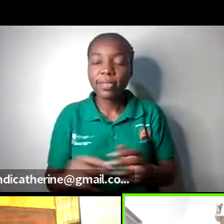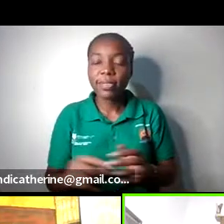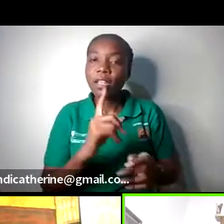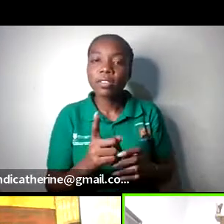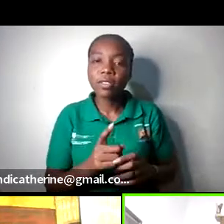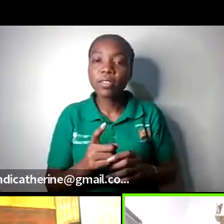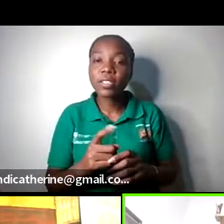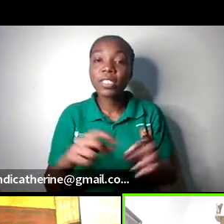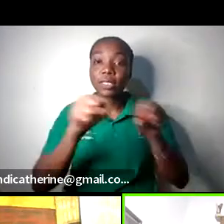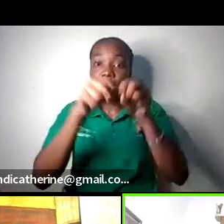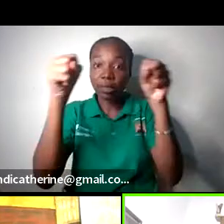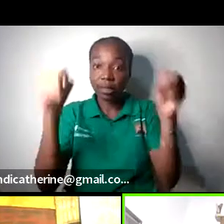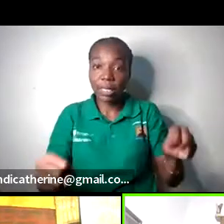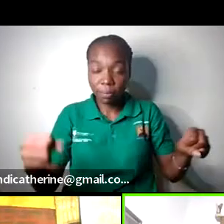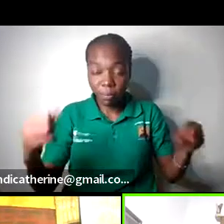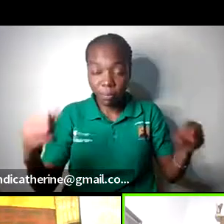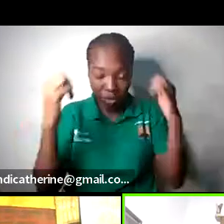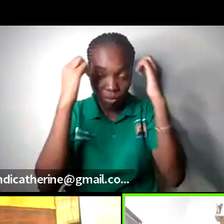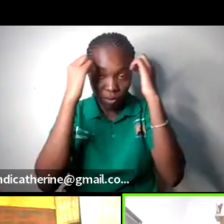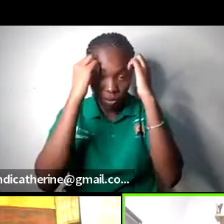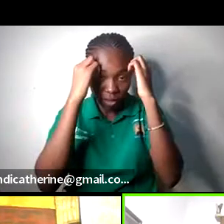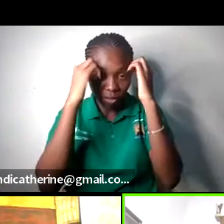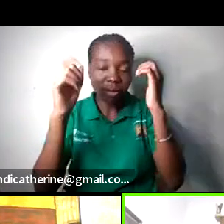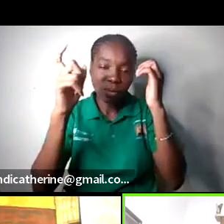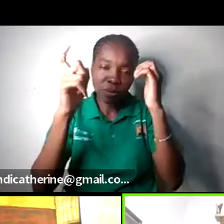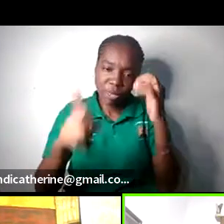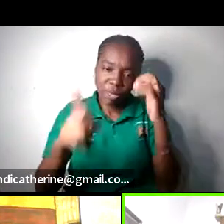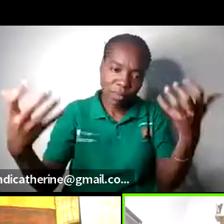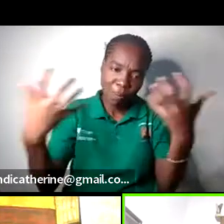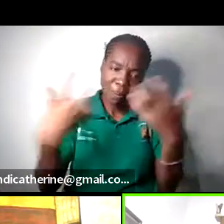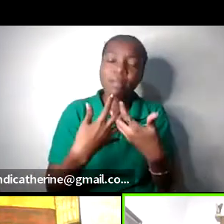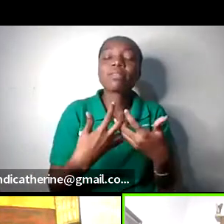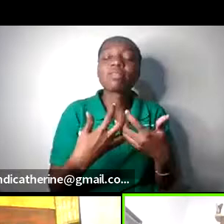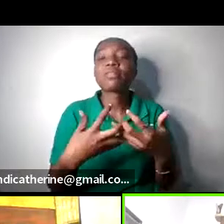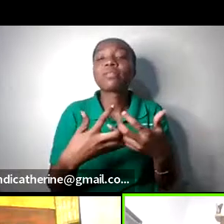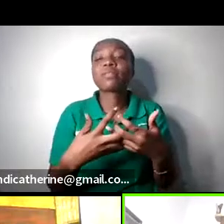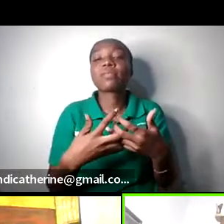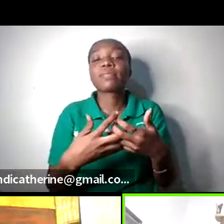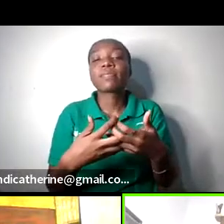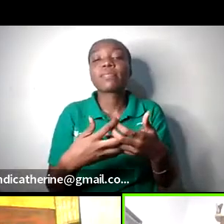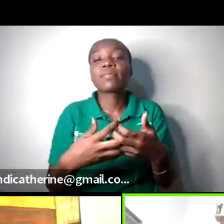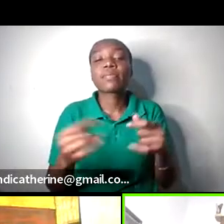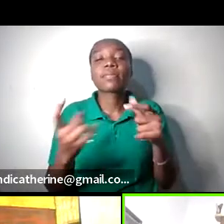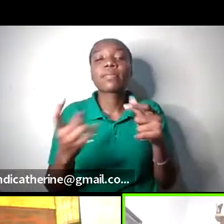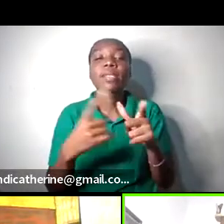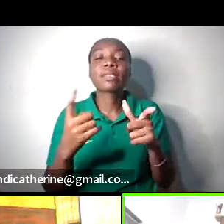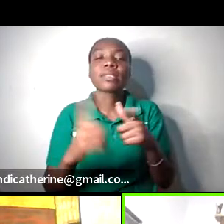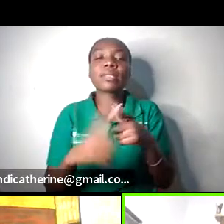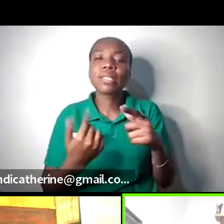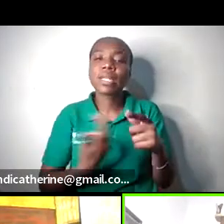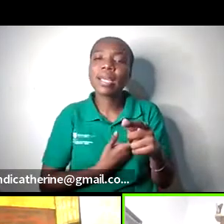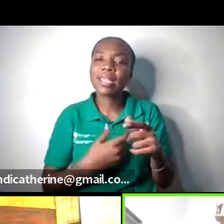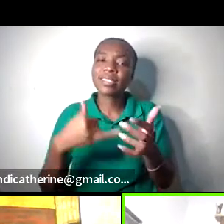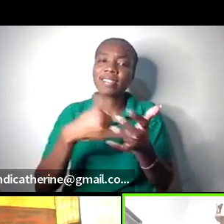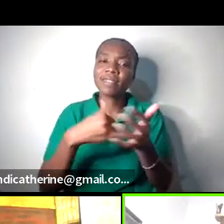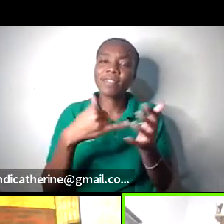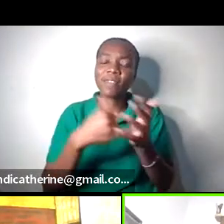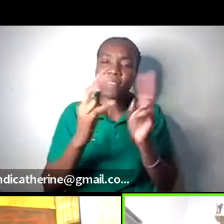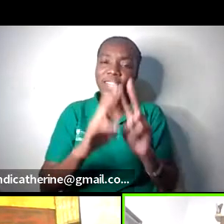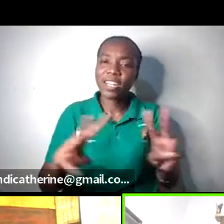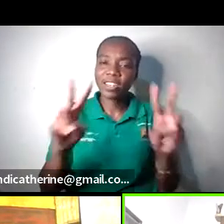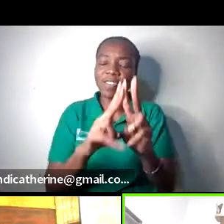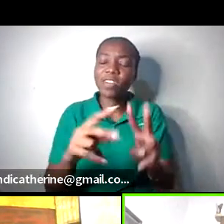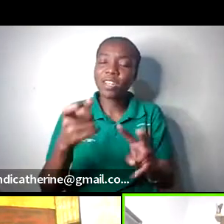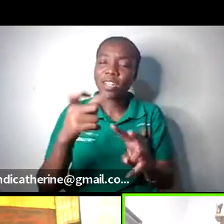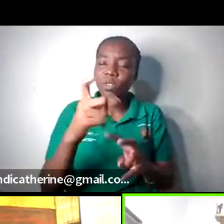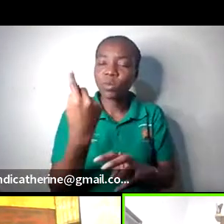be tailor-made towards this youth, not only being involved in value additions, but also coming up with solutions. Then number